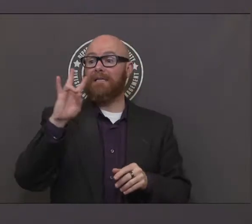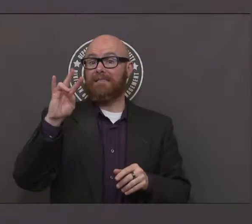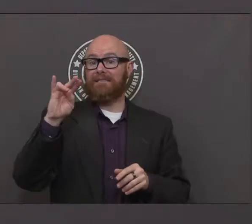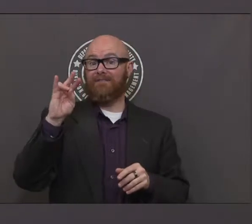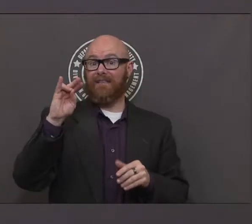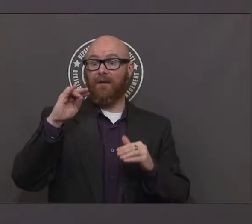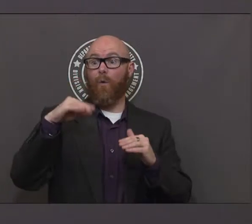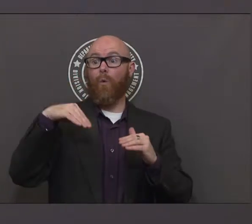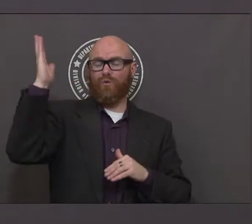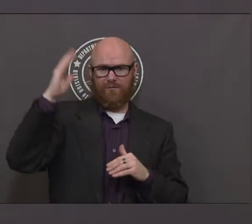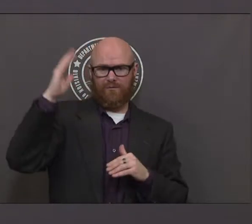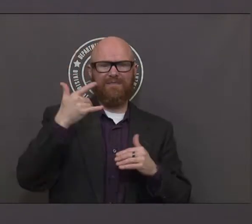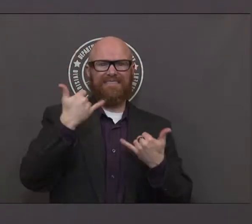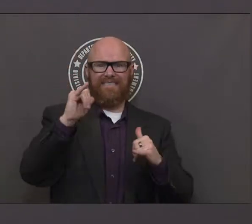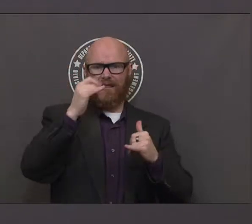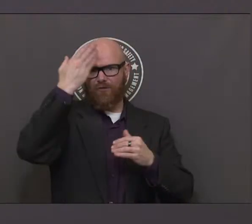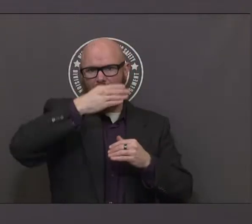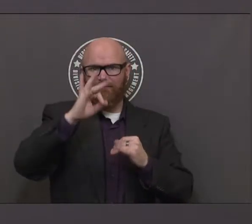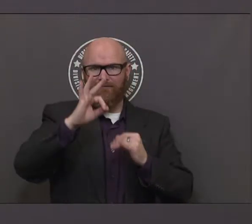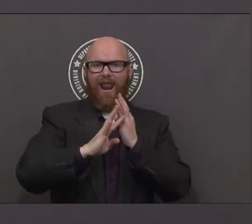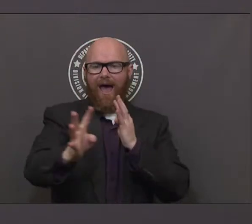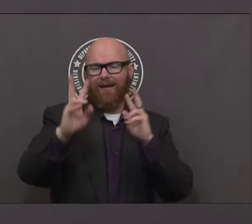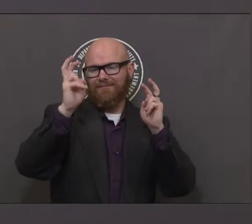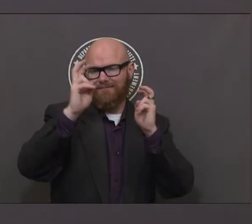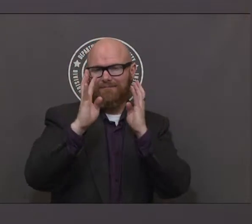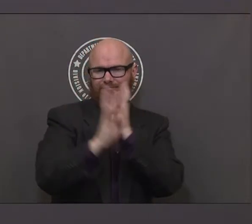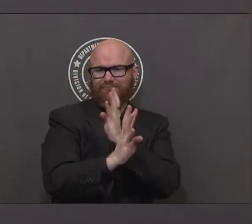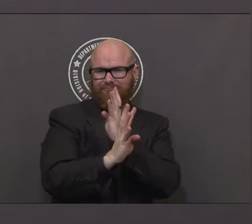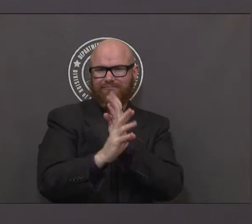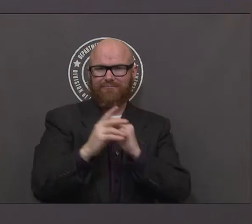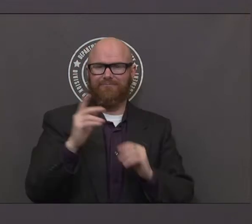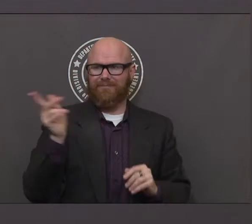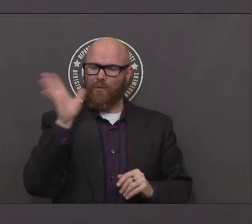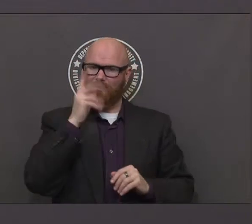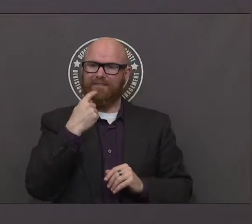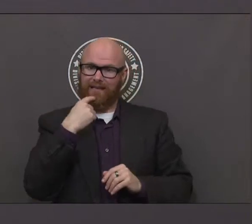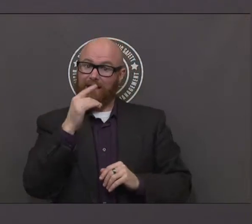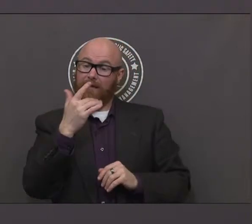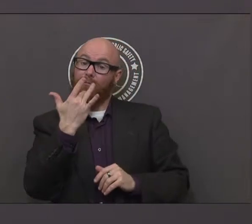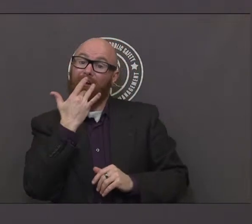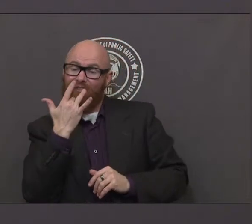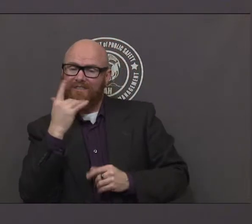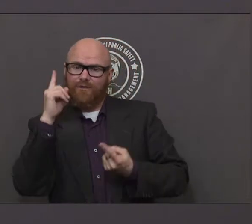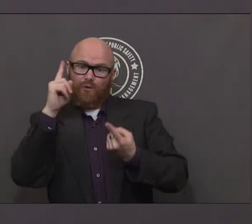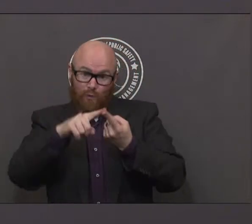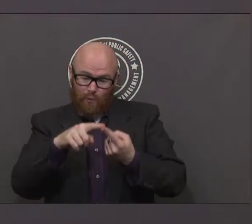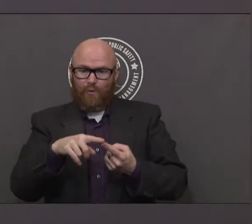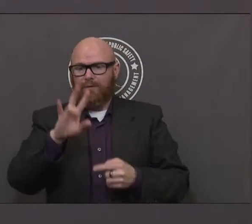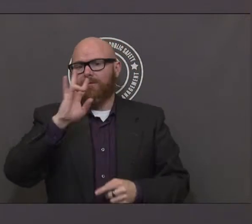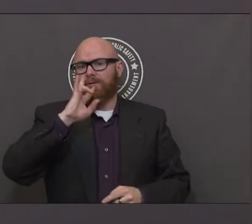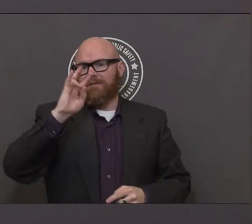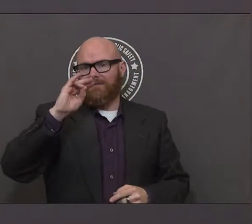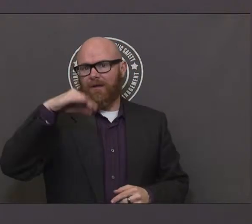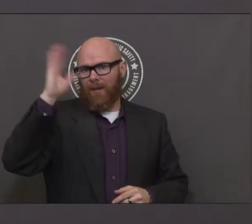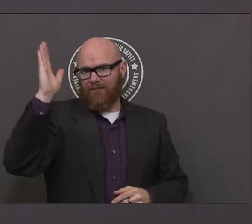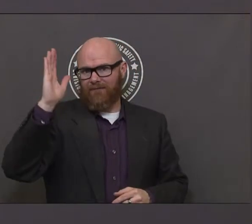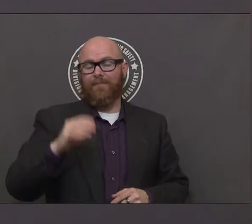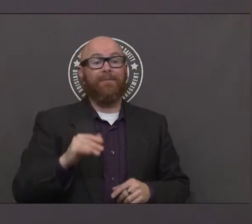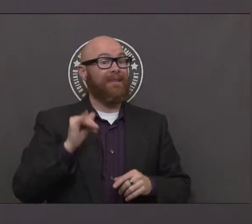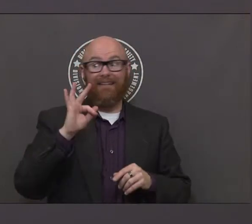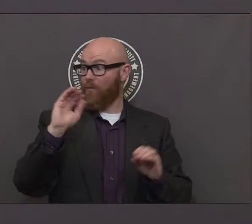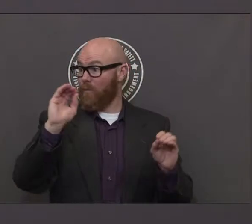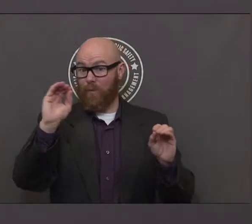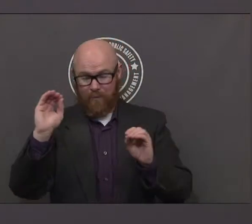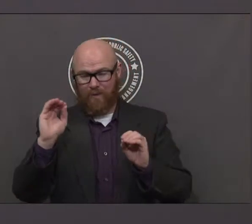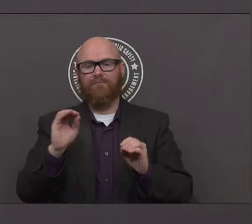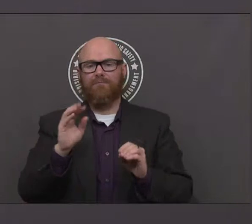of the line then, that we still, and we're working again with all of our partners to say, even though we're opening up to that broader group, if somebody is